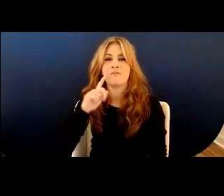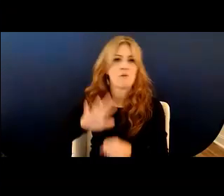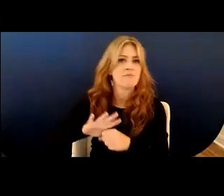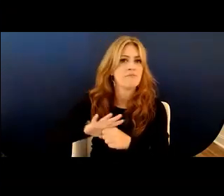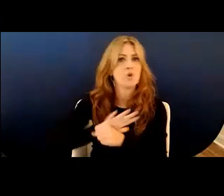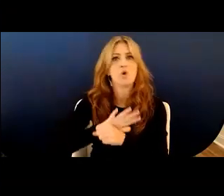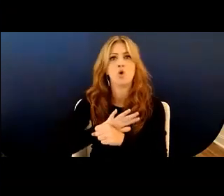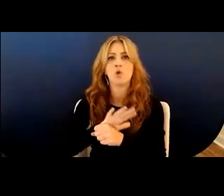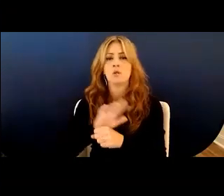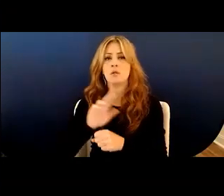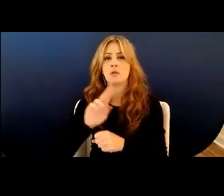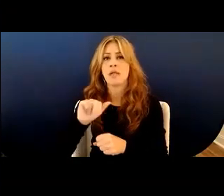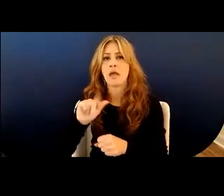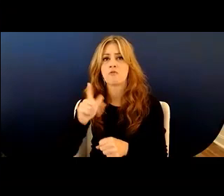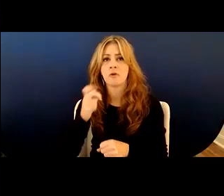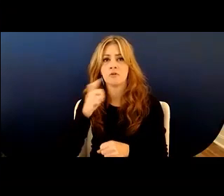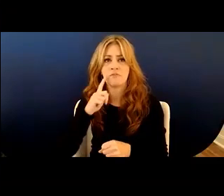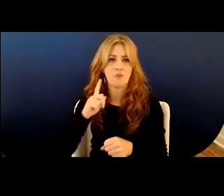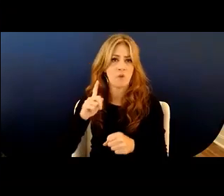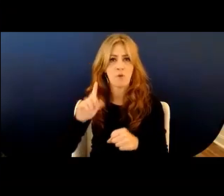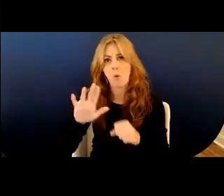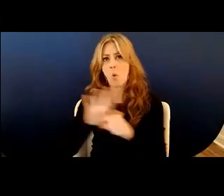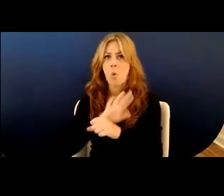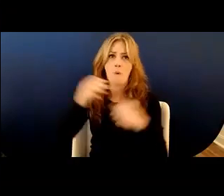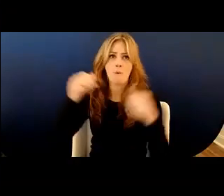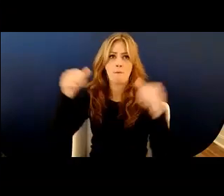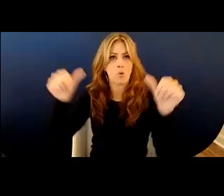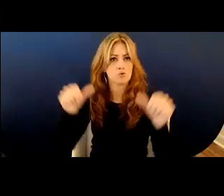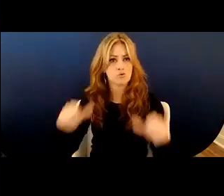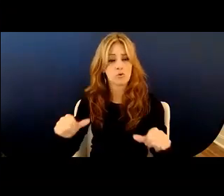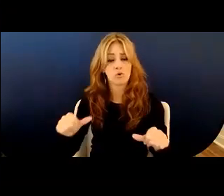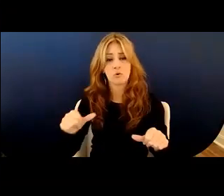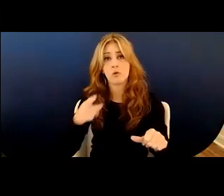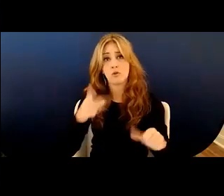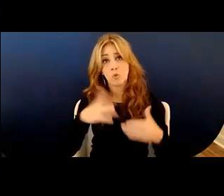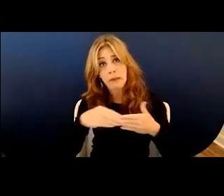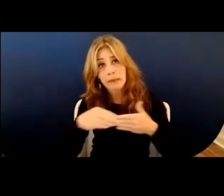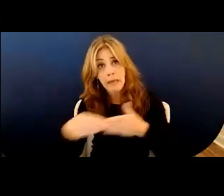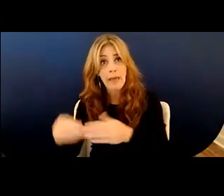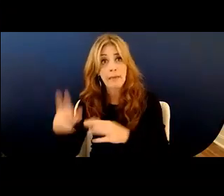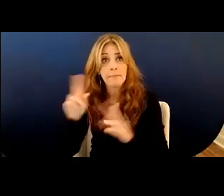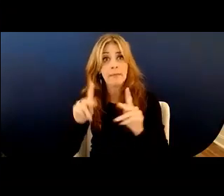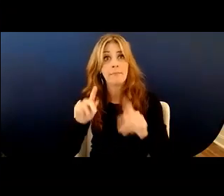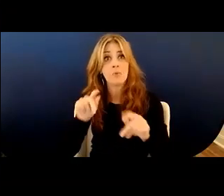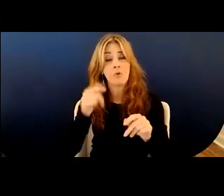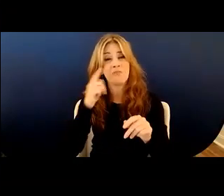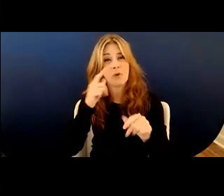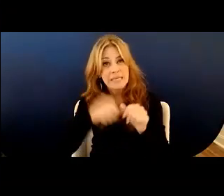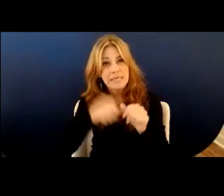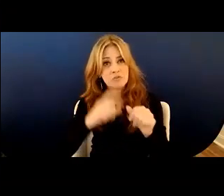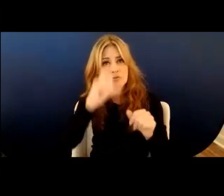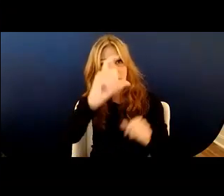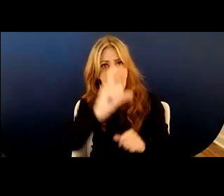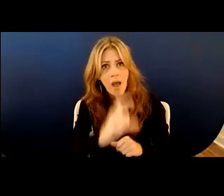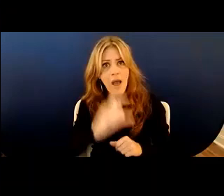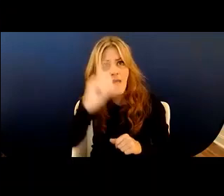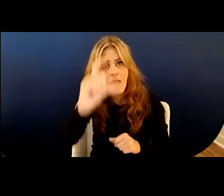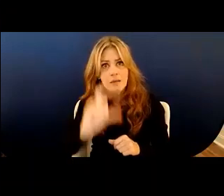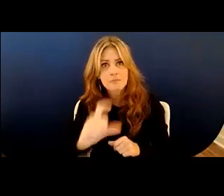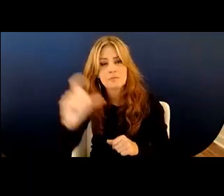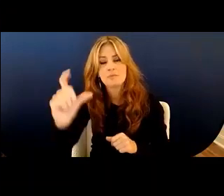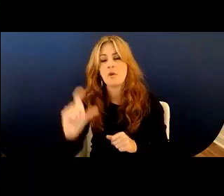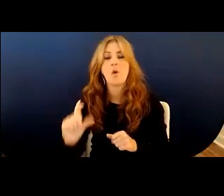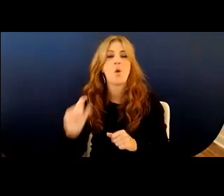whole poster. Whether you're going to take people step by step through your content, or if you're just going to be, if you're also going to